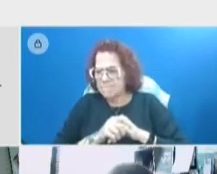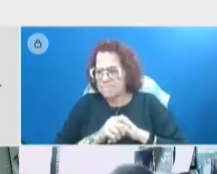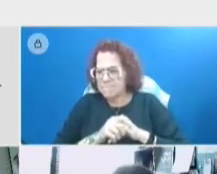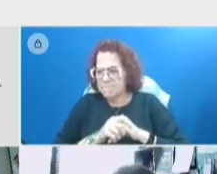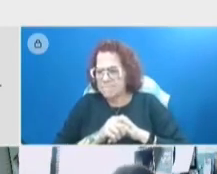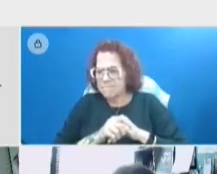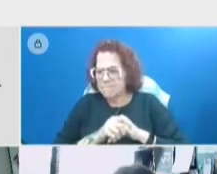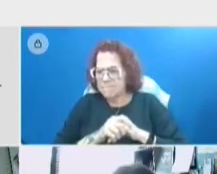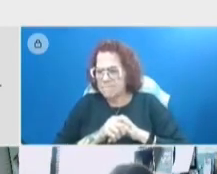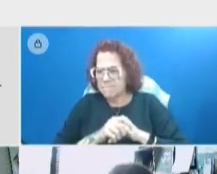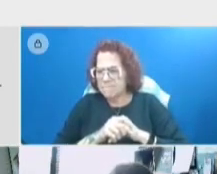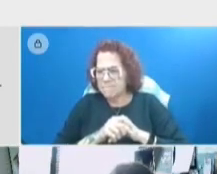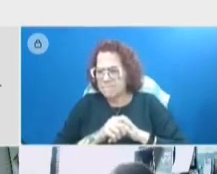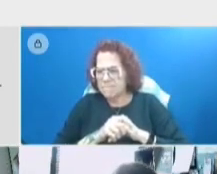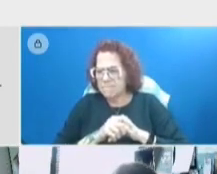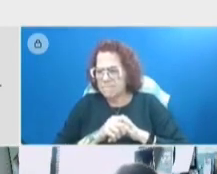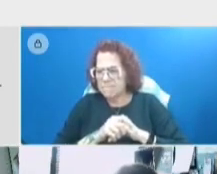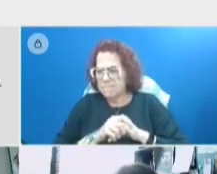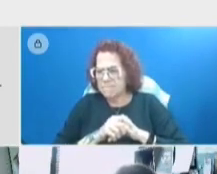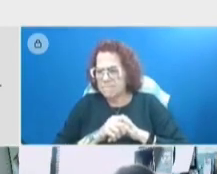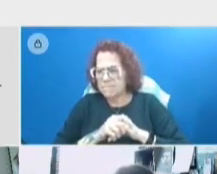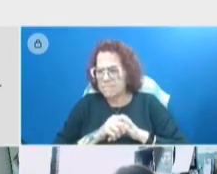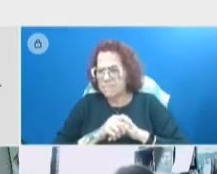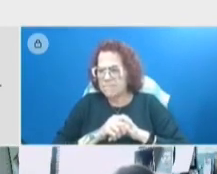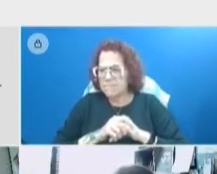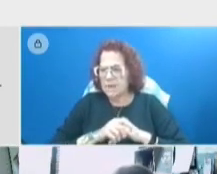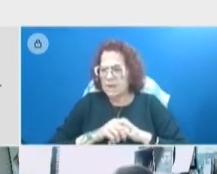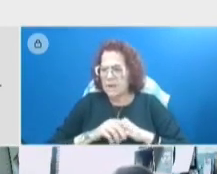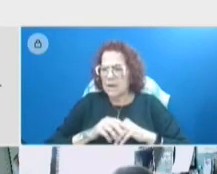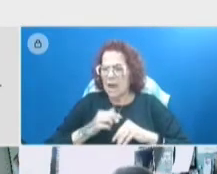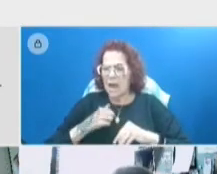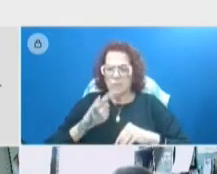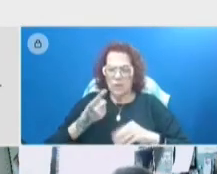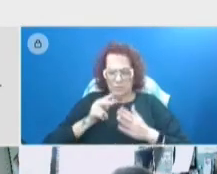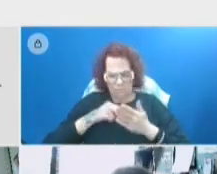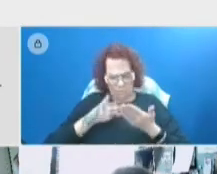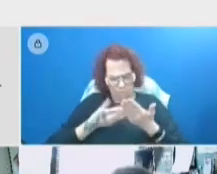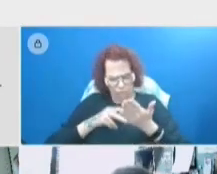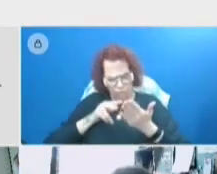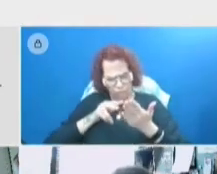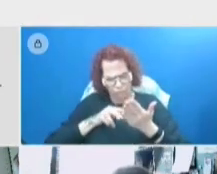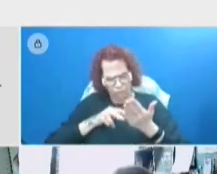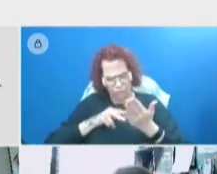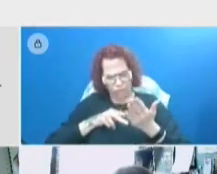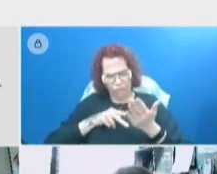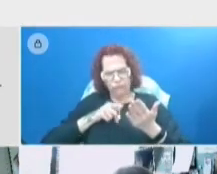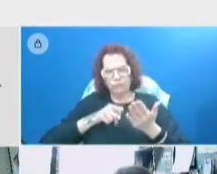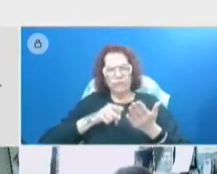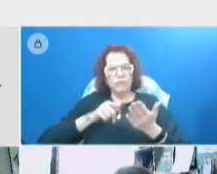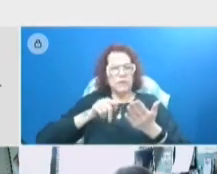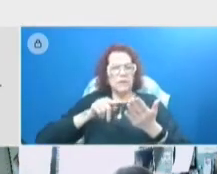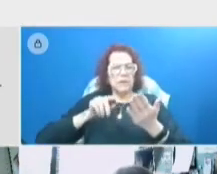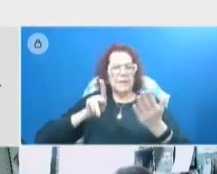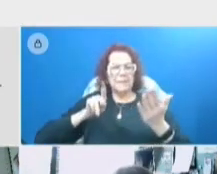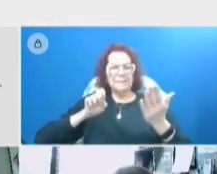the description here on my list. But if someone could just describe me a little bit how that would work